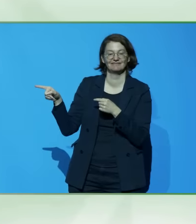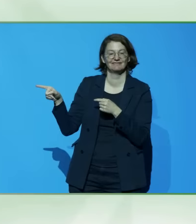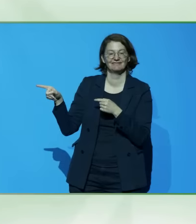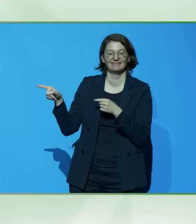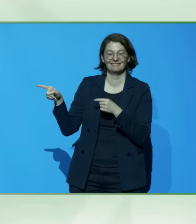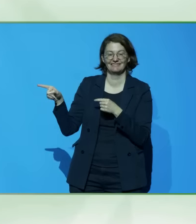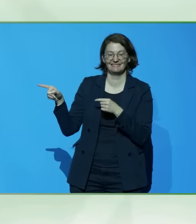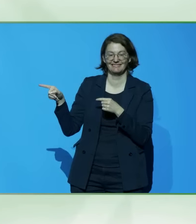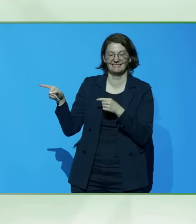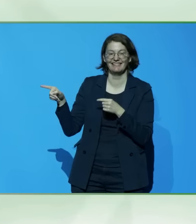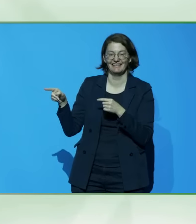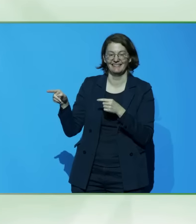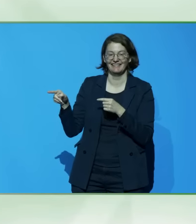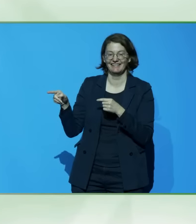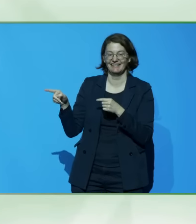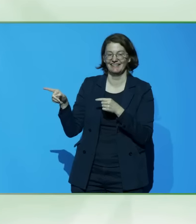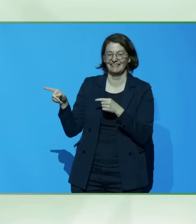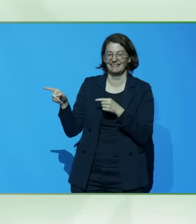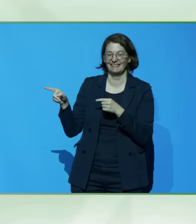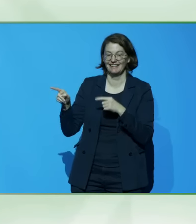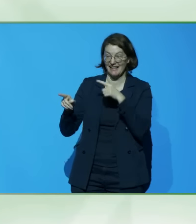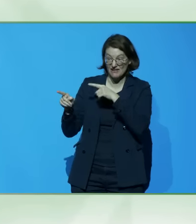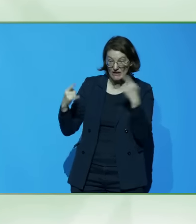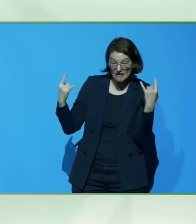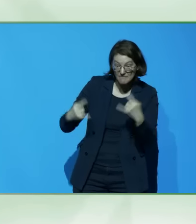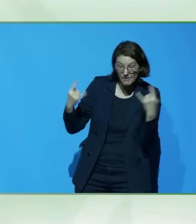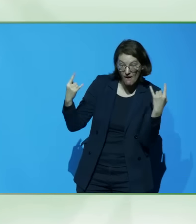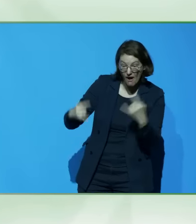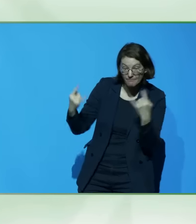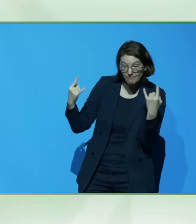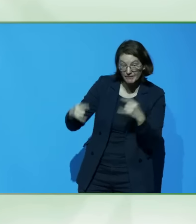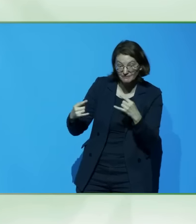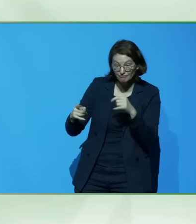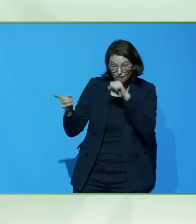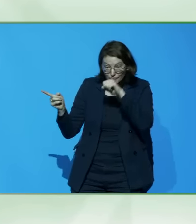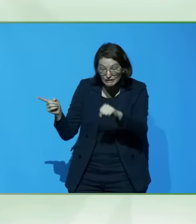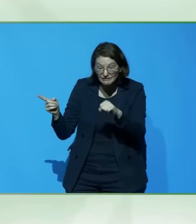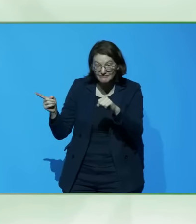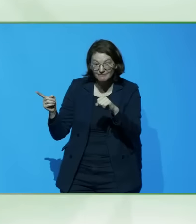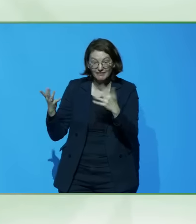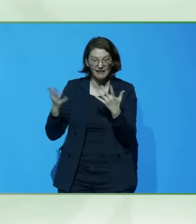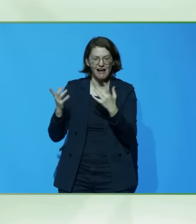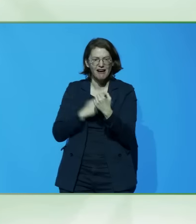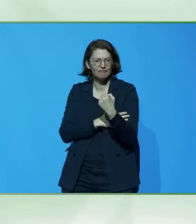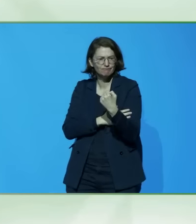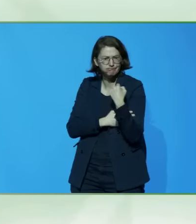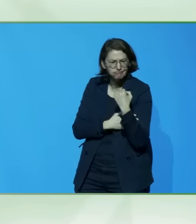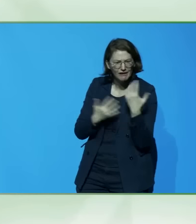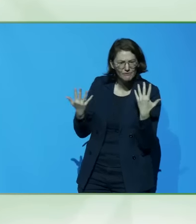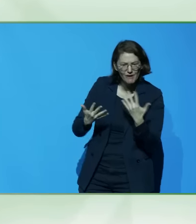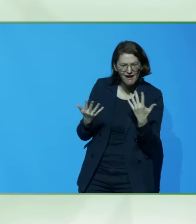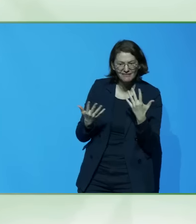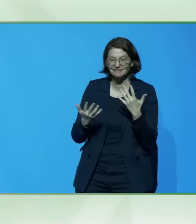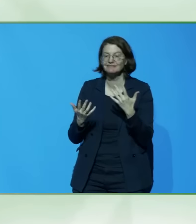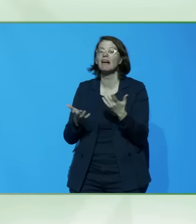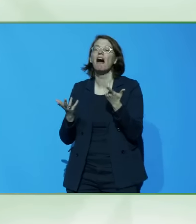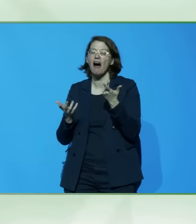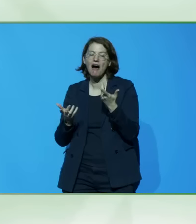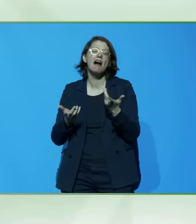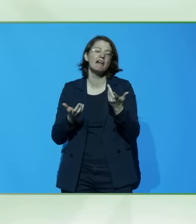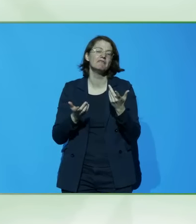strengths? No, I baseball, I dancing, I'm okay. I'm DJ,